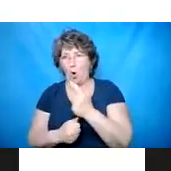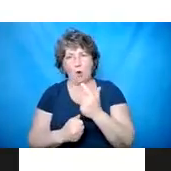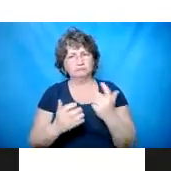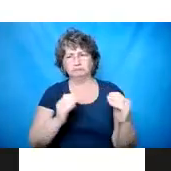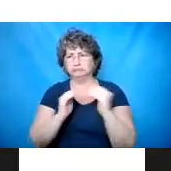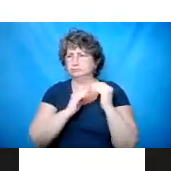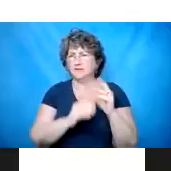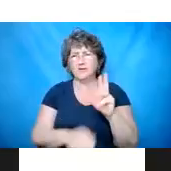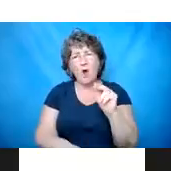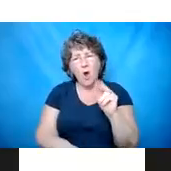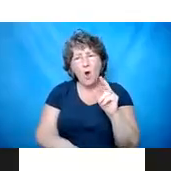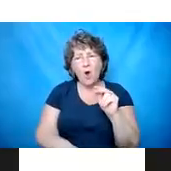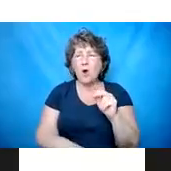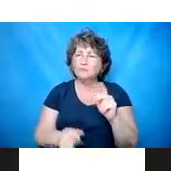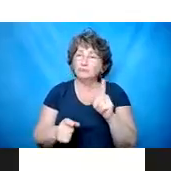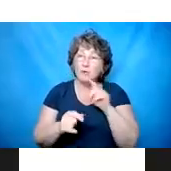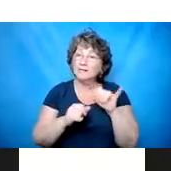very unique. This past year